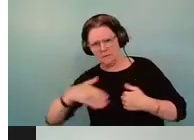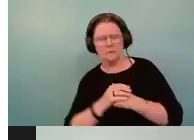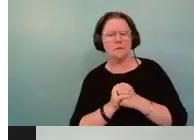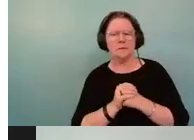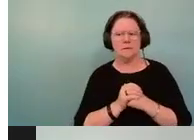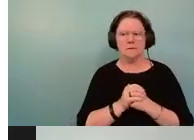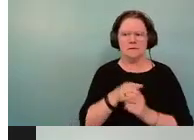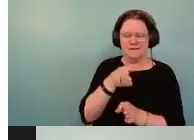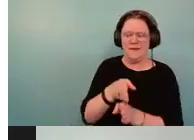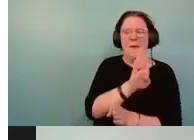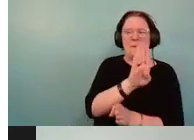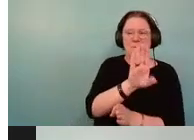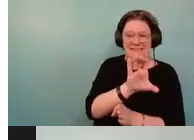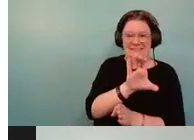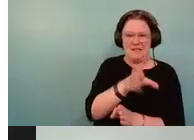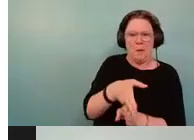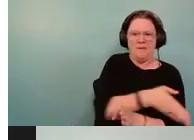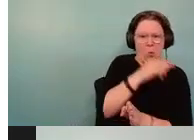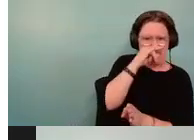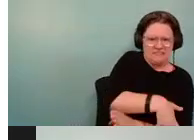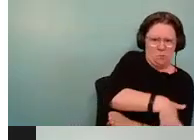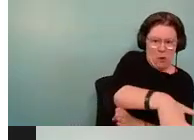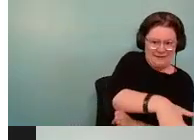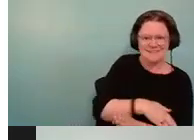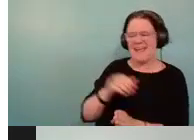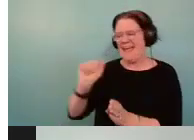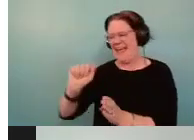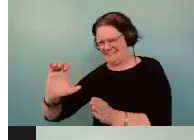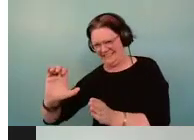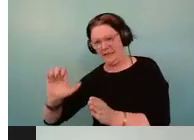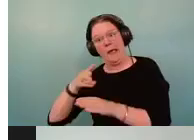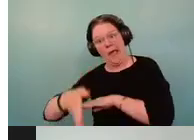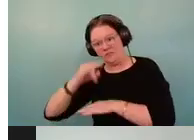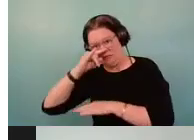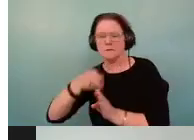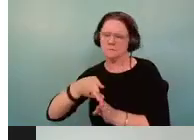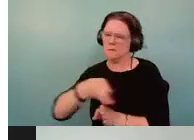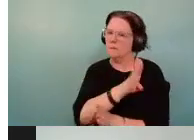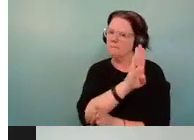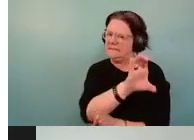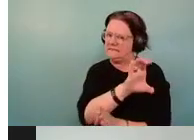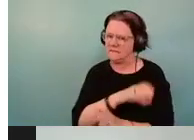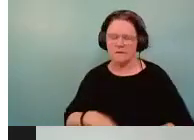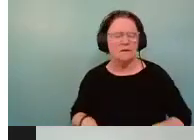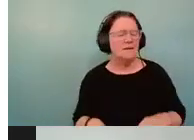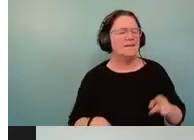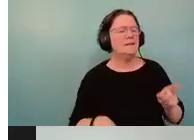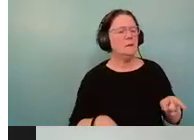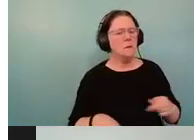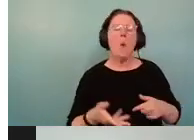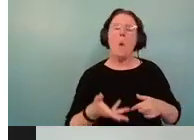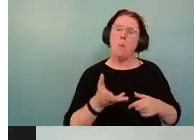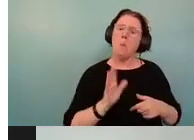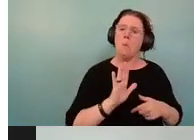AC, before children and after children. So it was BC. Um, and I initially, when I started